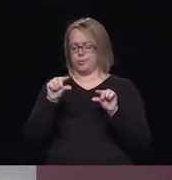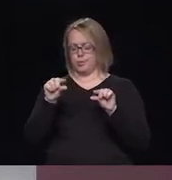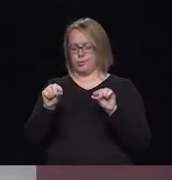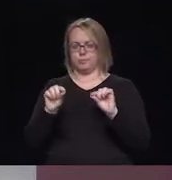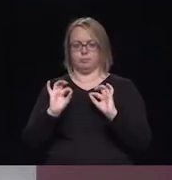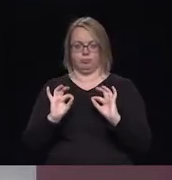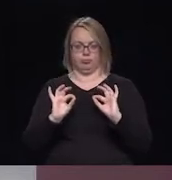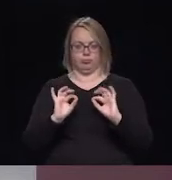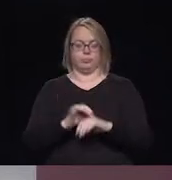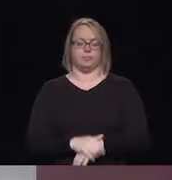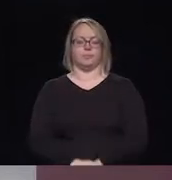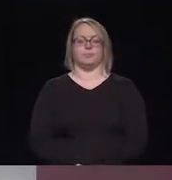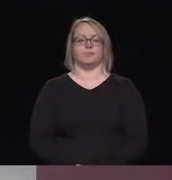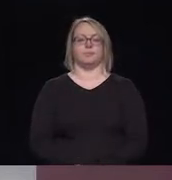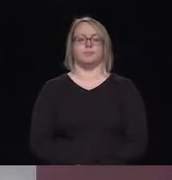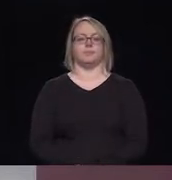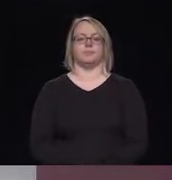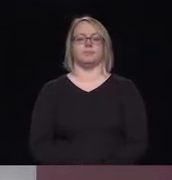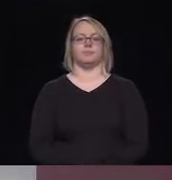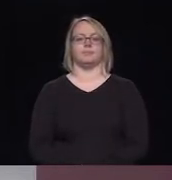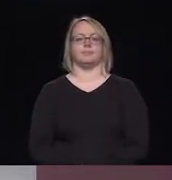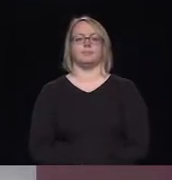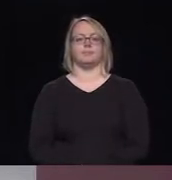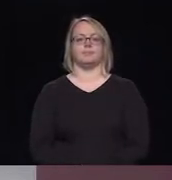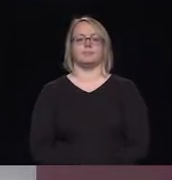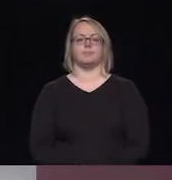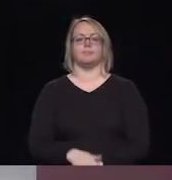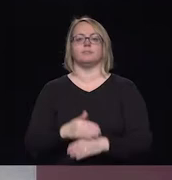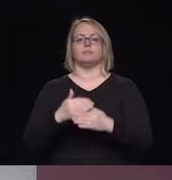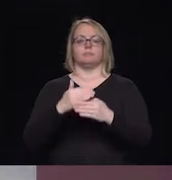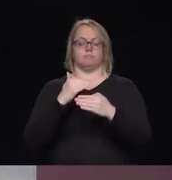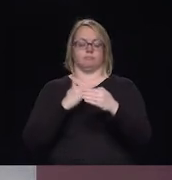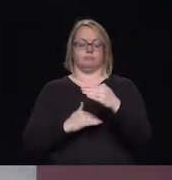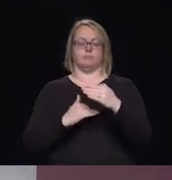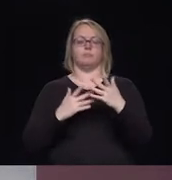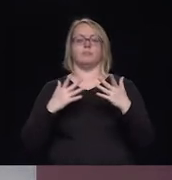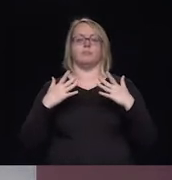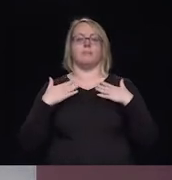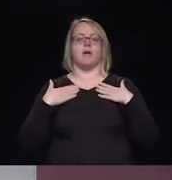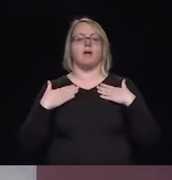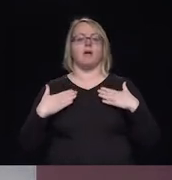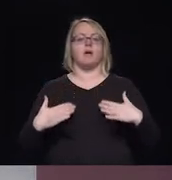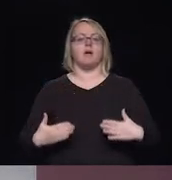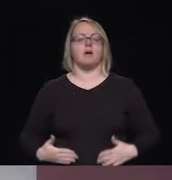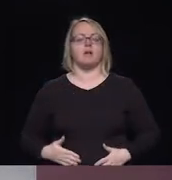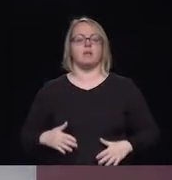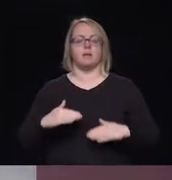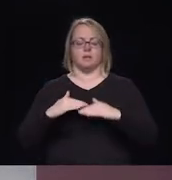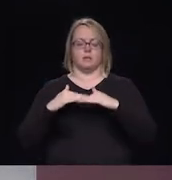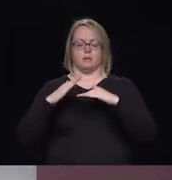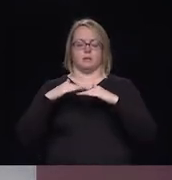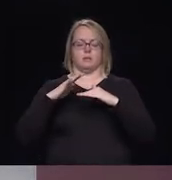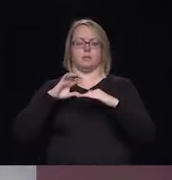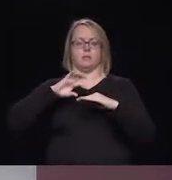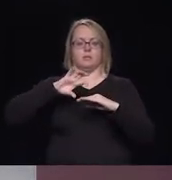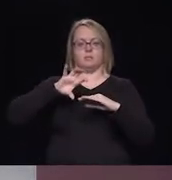shape. After we have that thumper foot, we're going to go ahead and do that big body